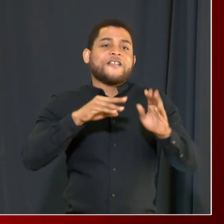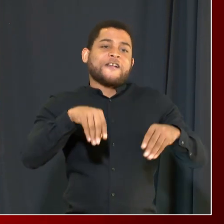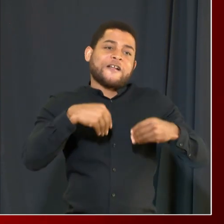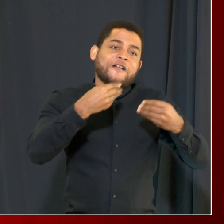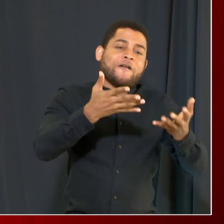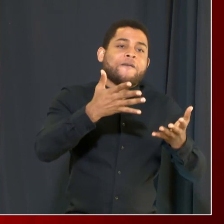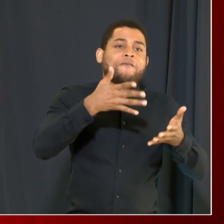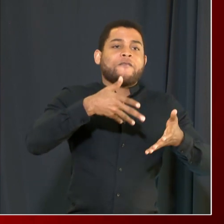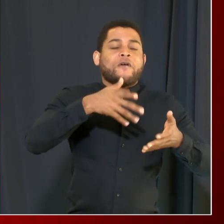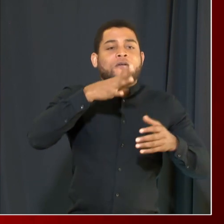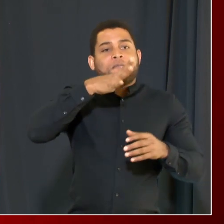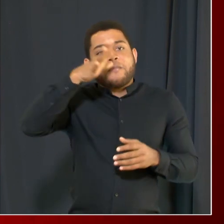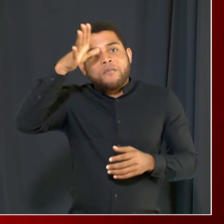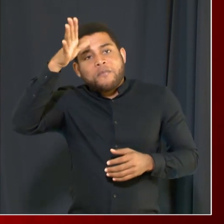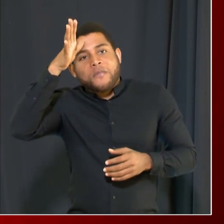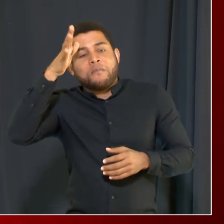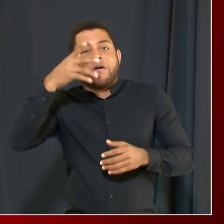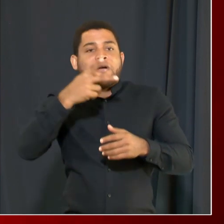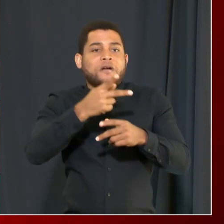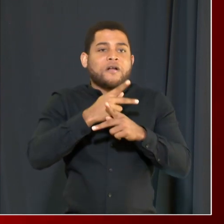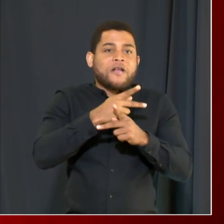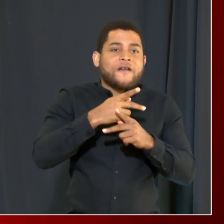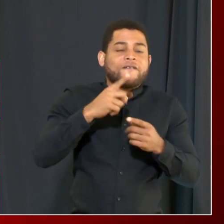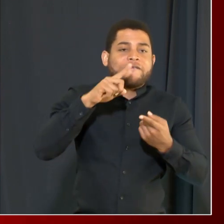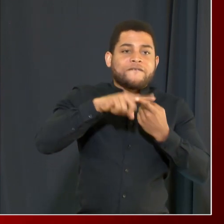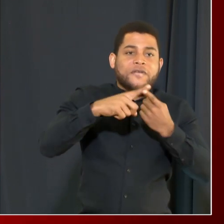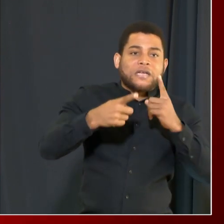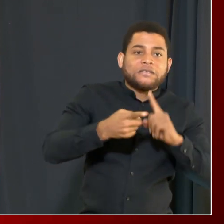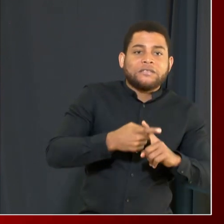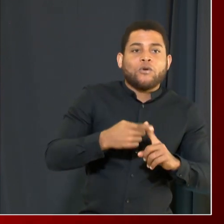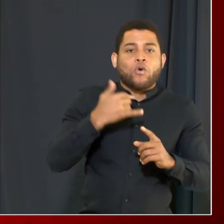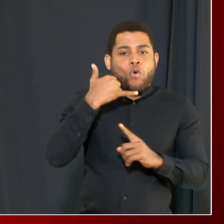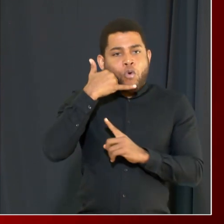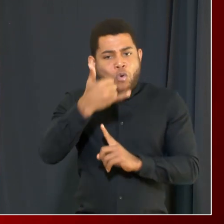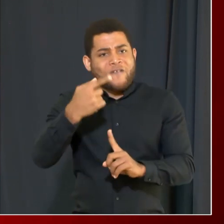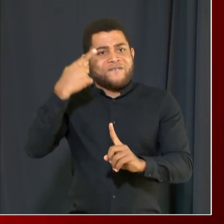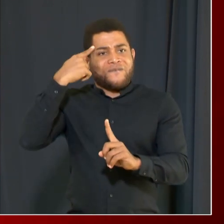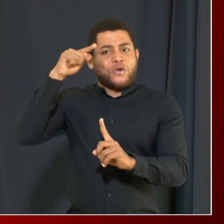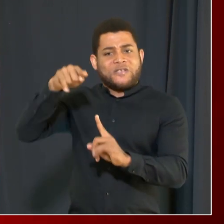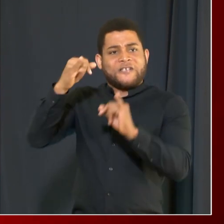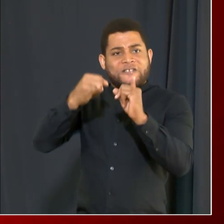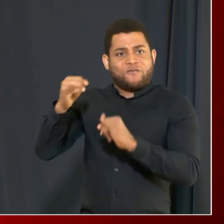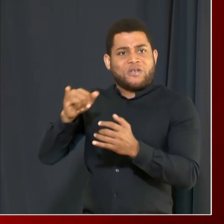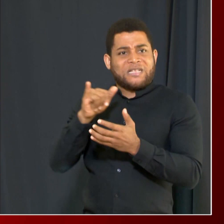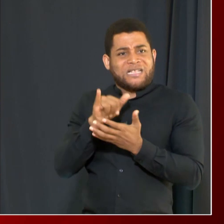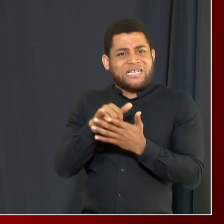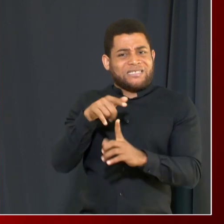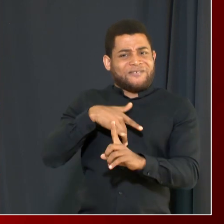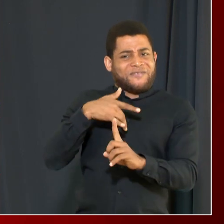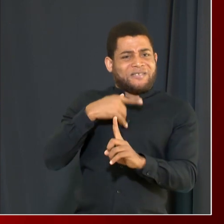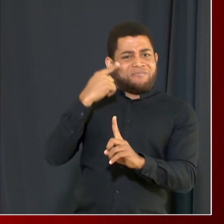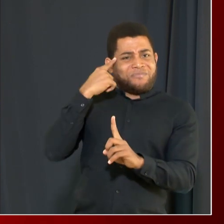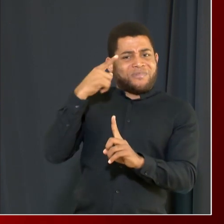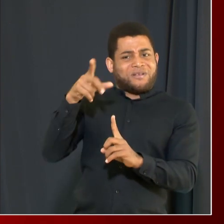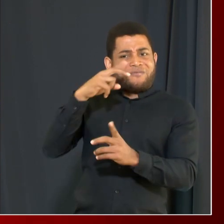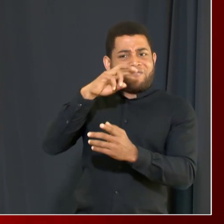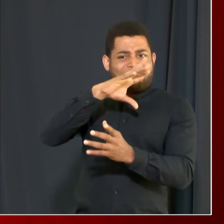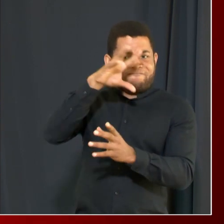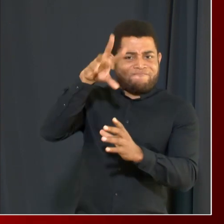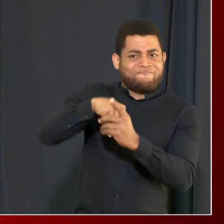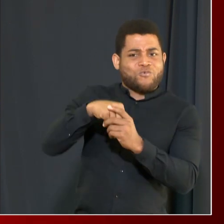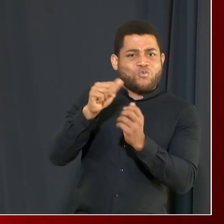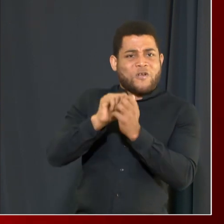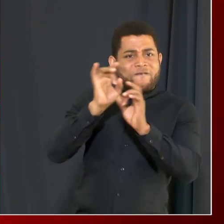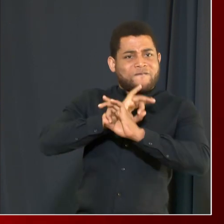friend to call 211 for an individual who they believe is caught up in violence and have a response to that